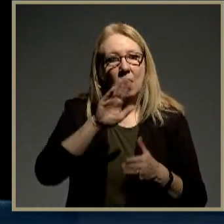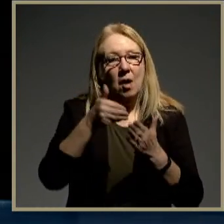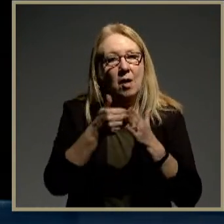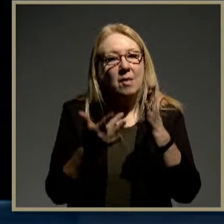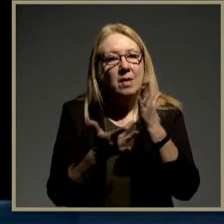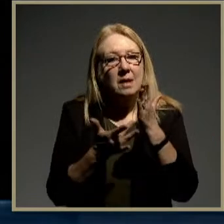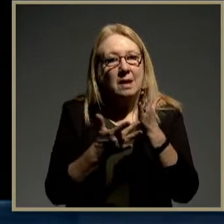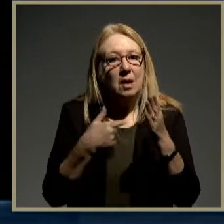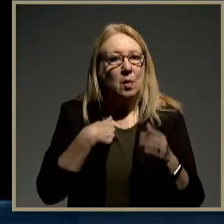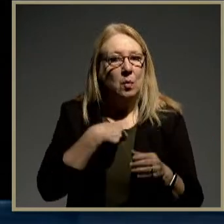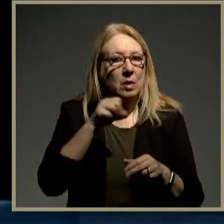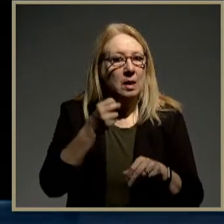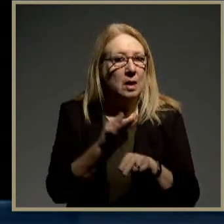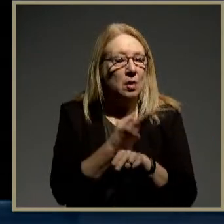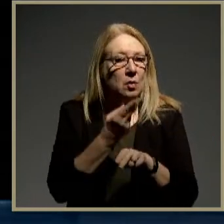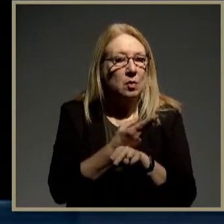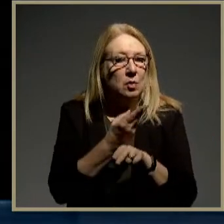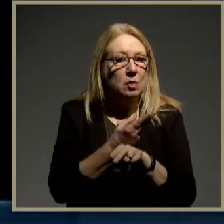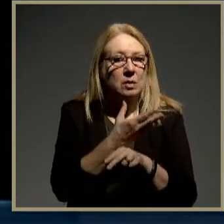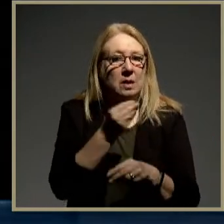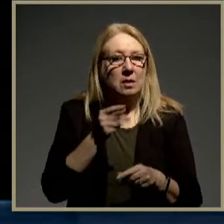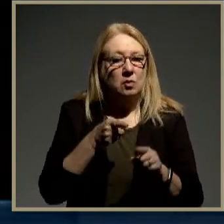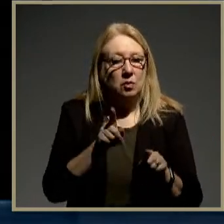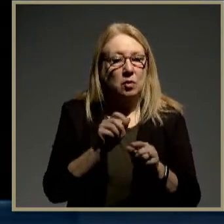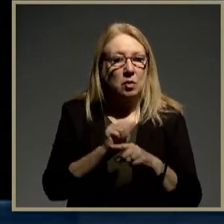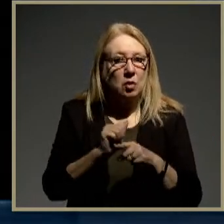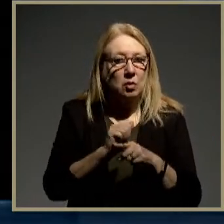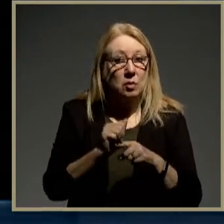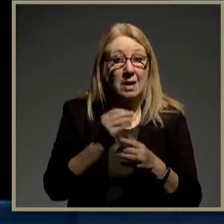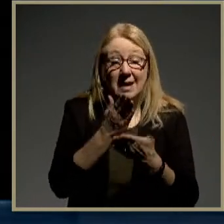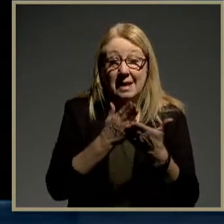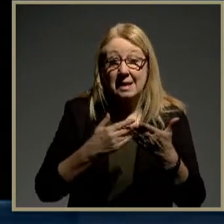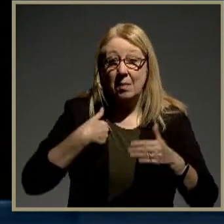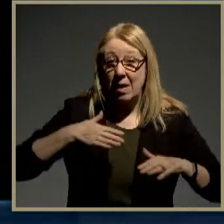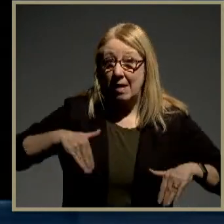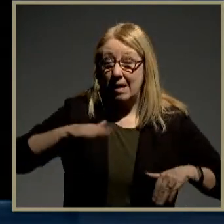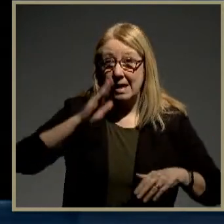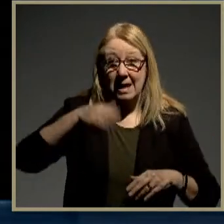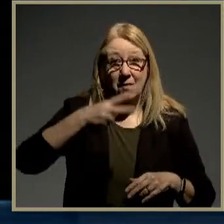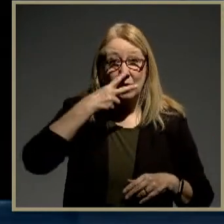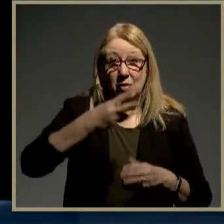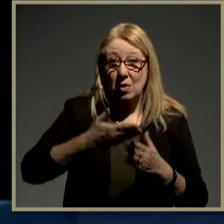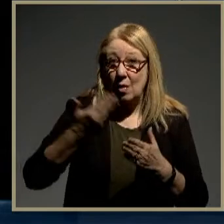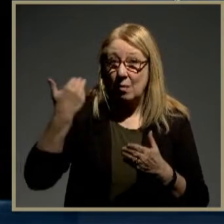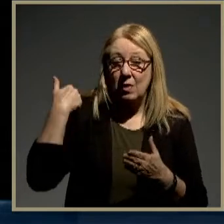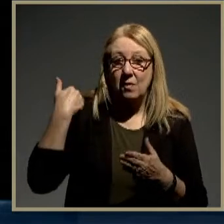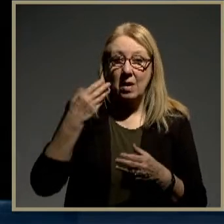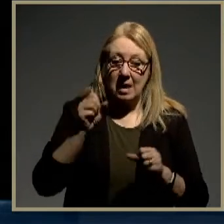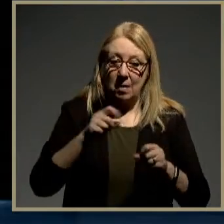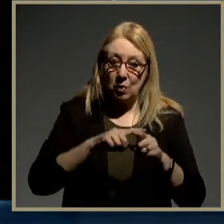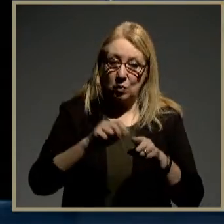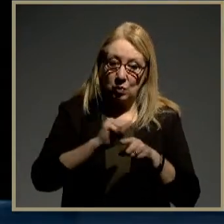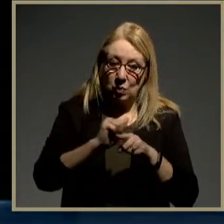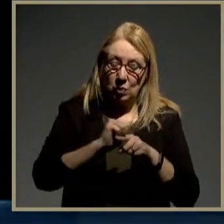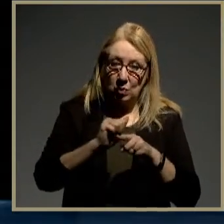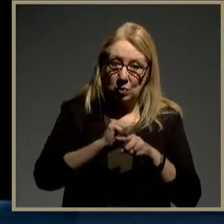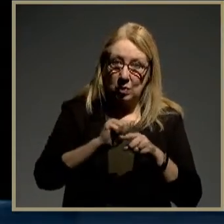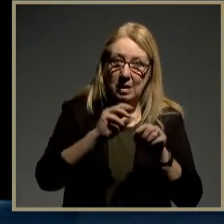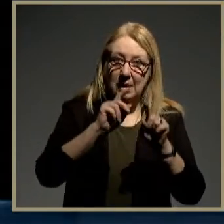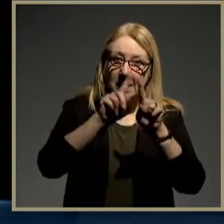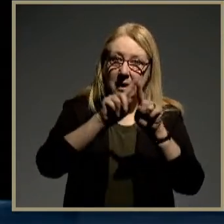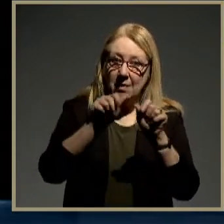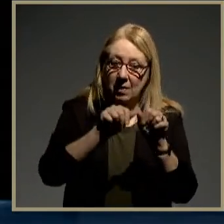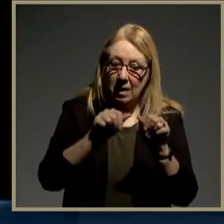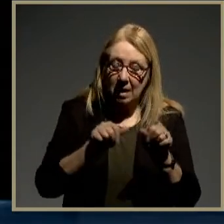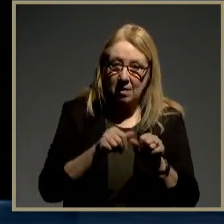that we're able to use in our training. And some of it I haven't seen before, and I think being able to train in all different areas and